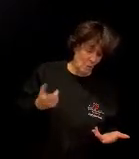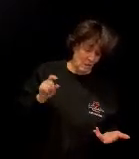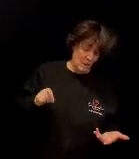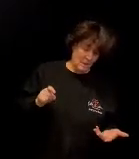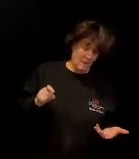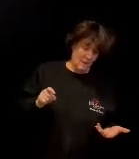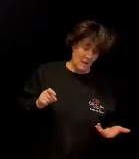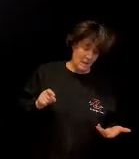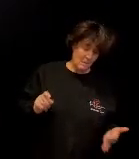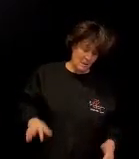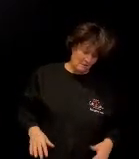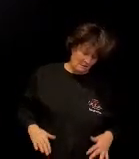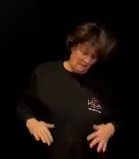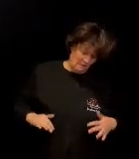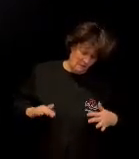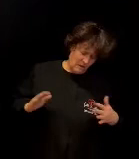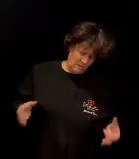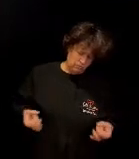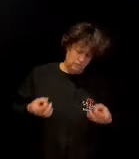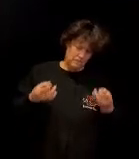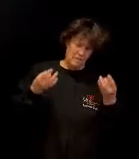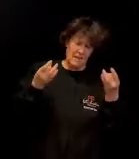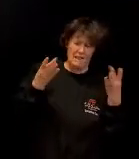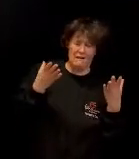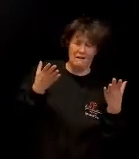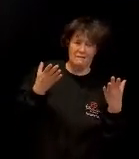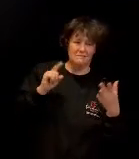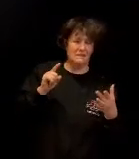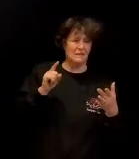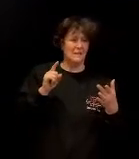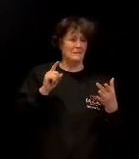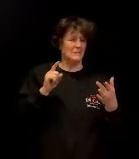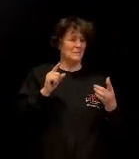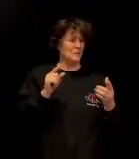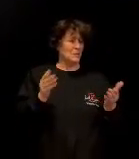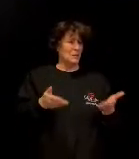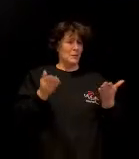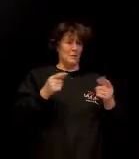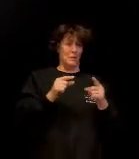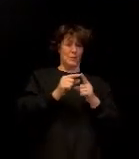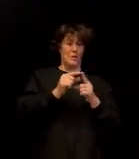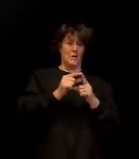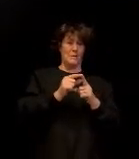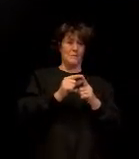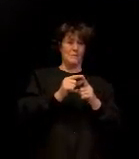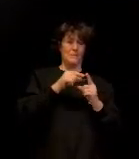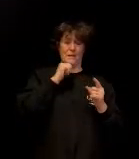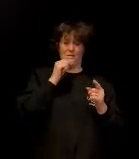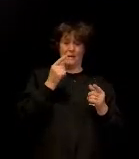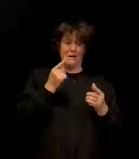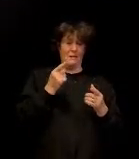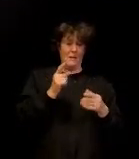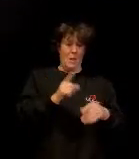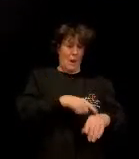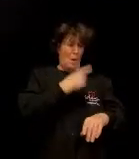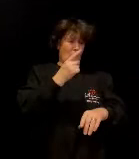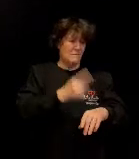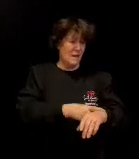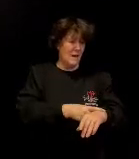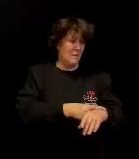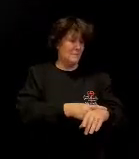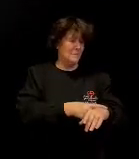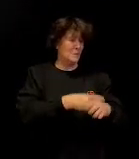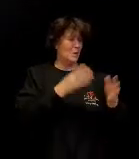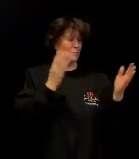flooded with light. They need a touch and an encouraging word from you. They need you to take them to the side. It'll take very long, but just take them to the side and just